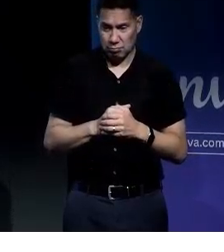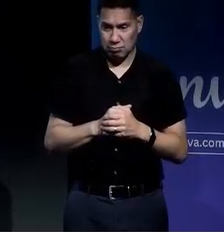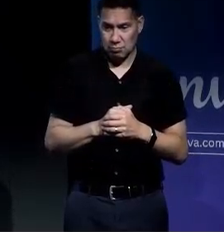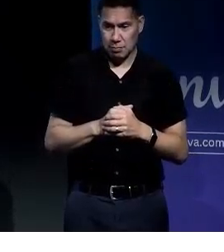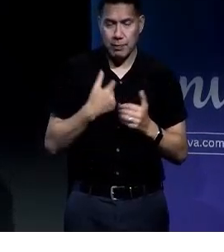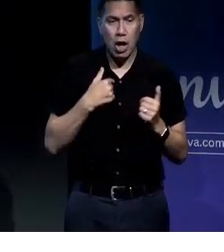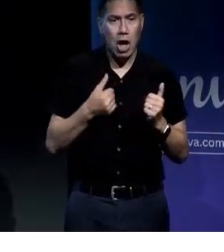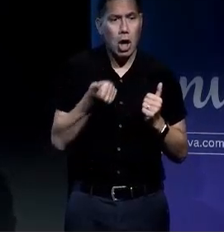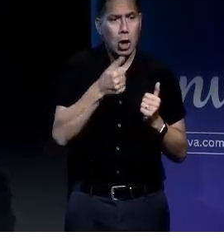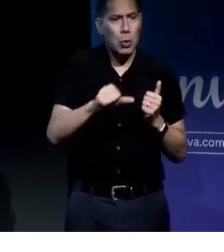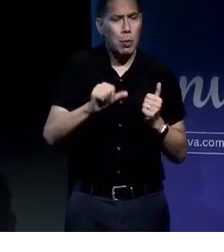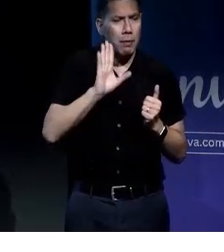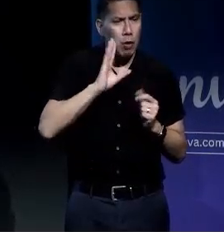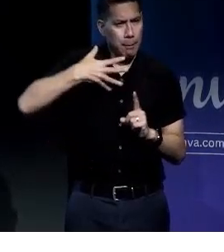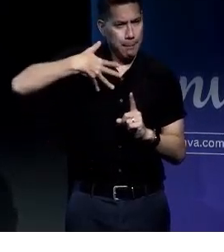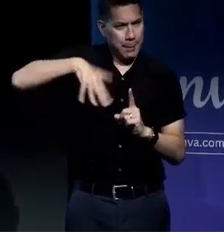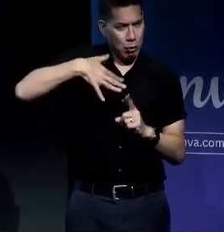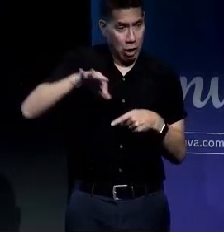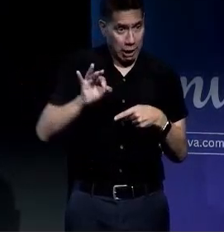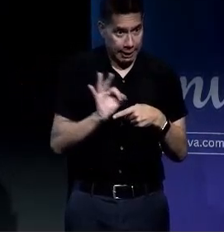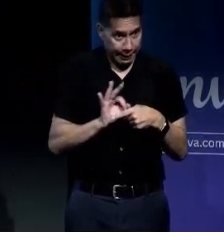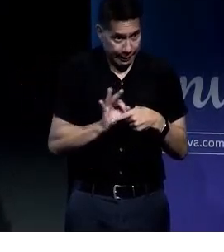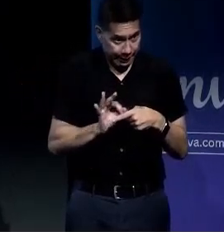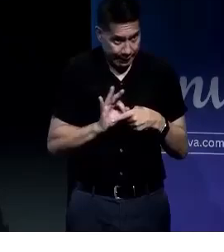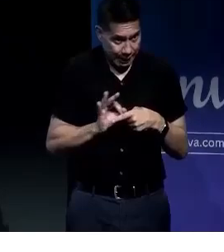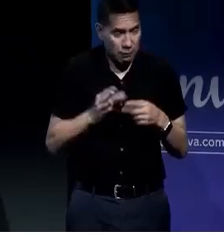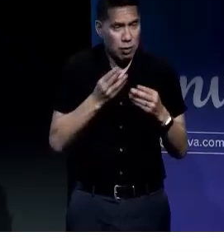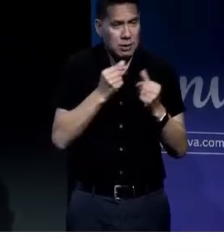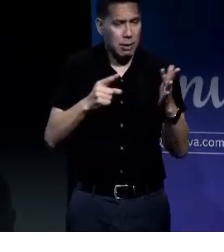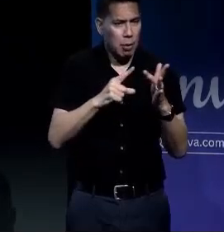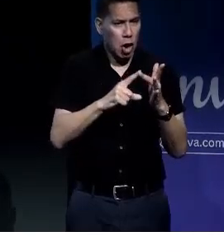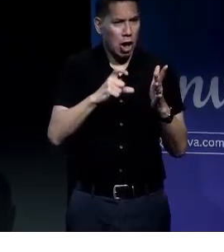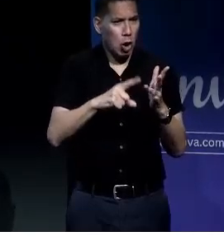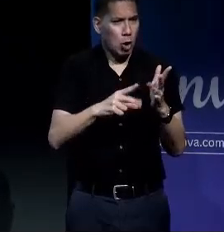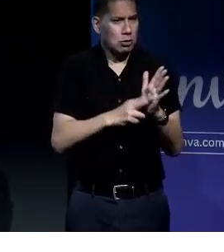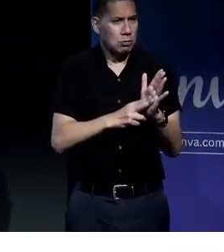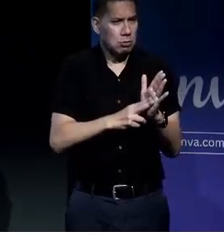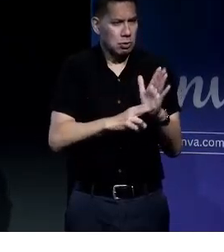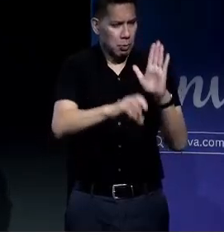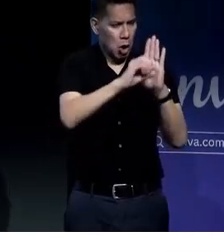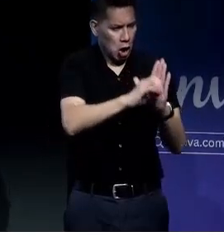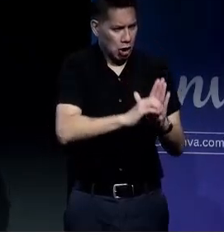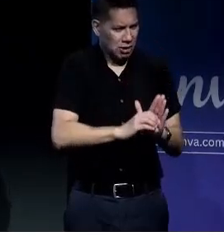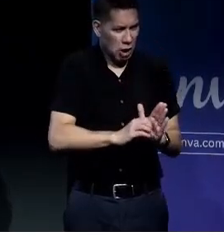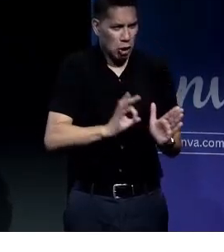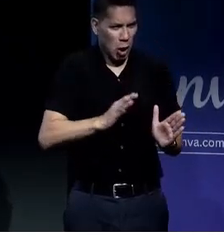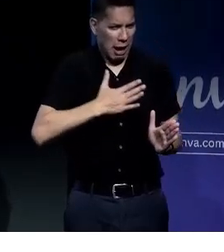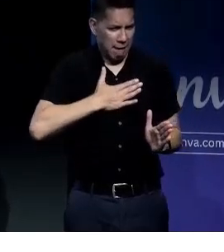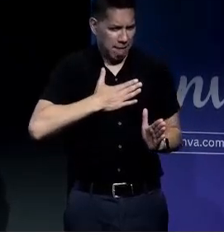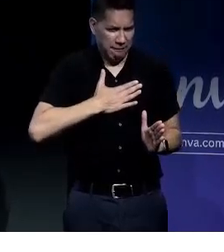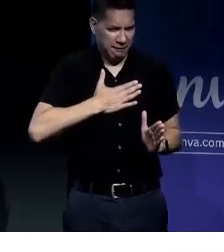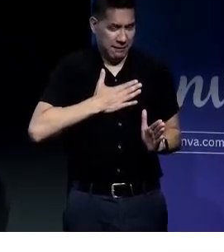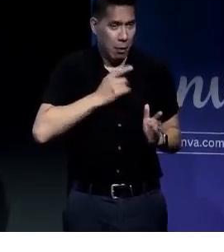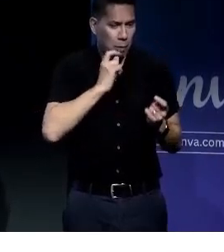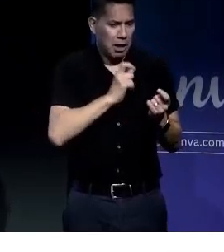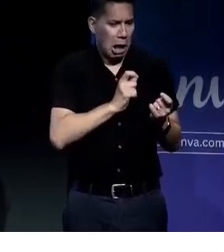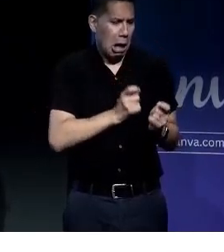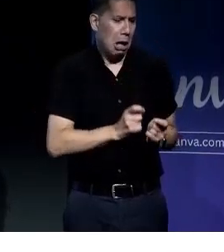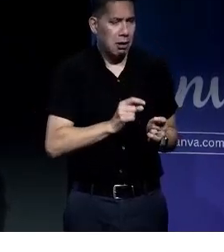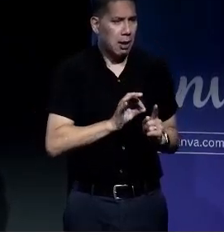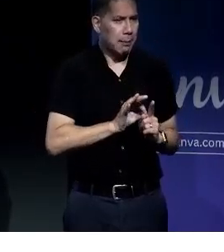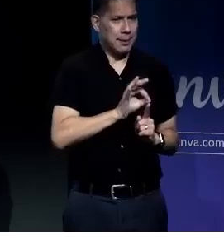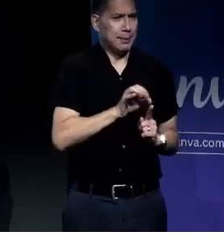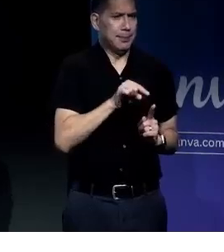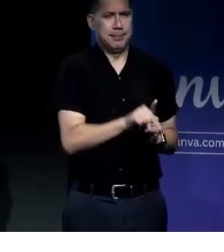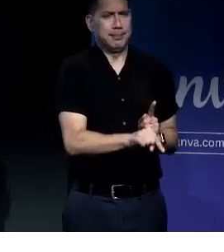used a background colour for some icons that I don't love. I would probably tweak that because I could